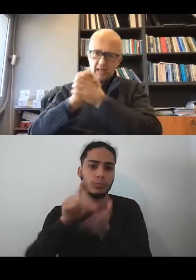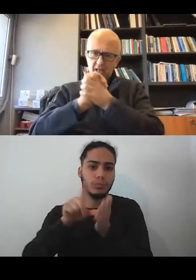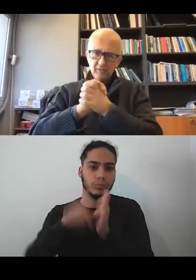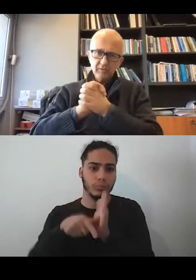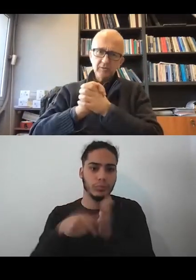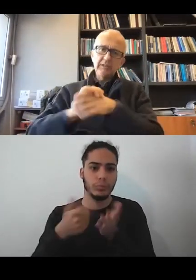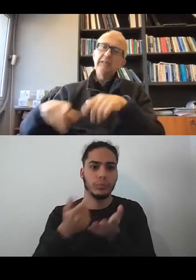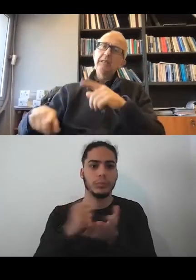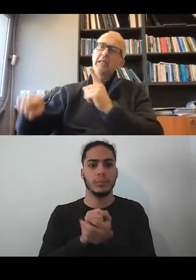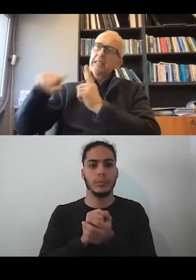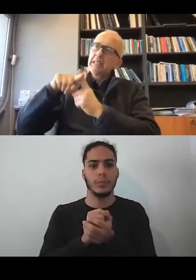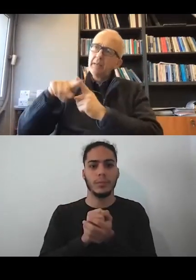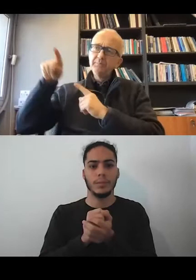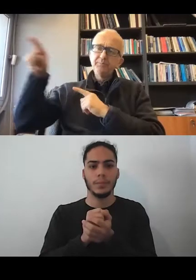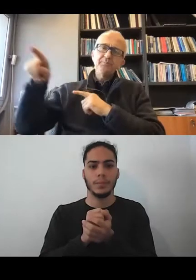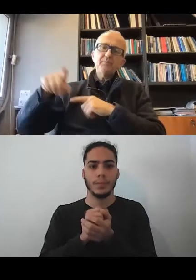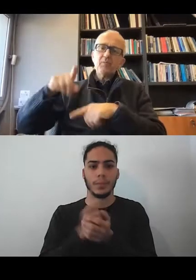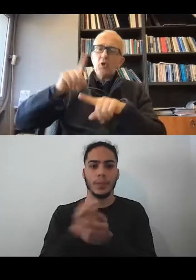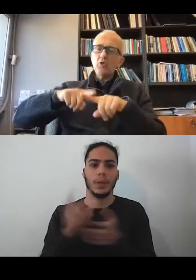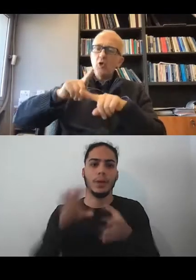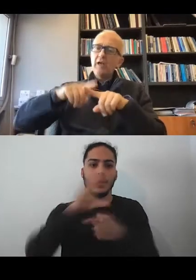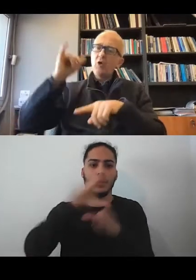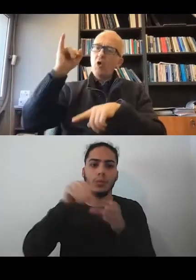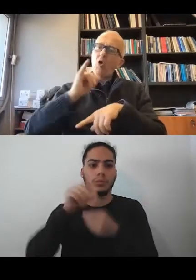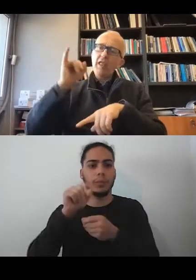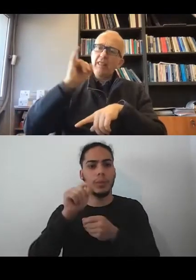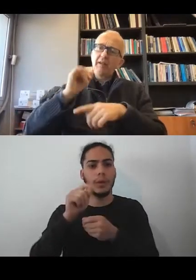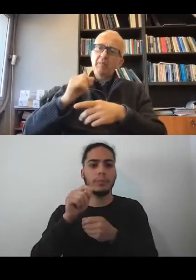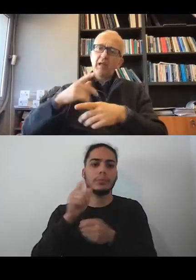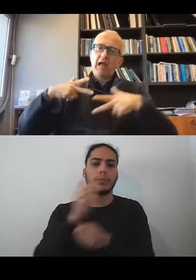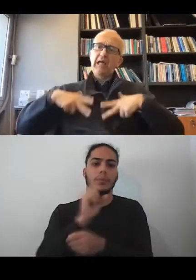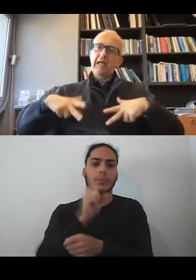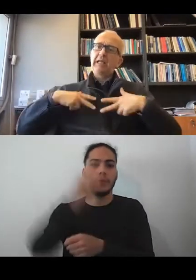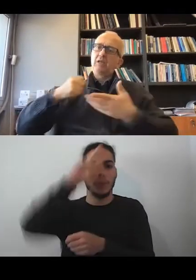the Greek State Scholarship Foundation.